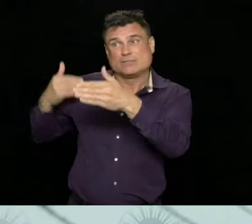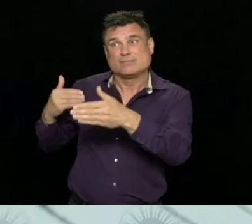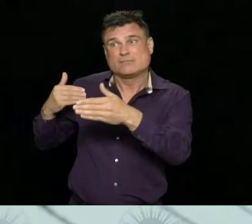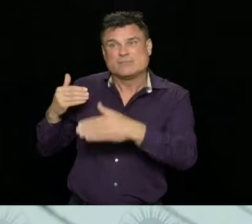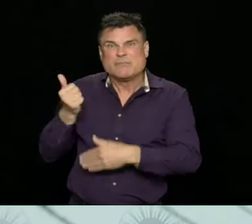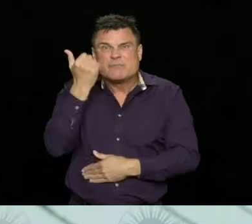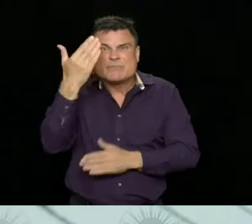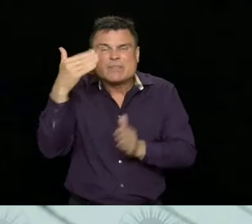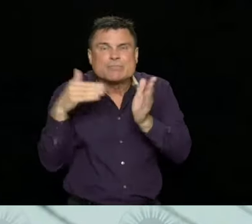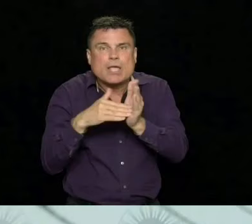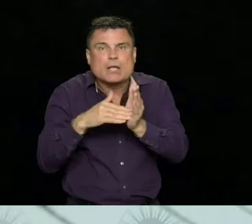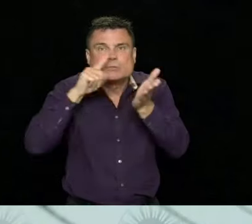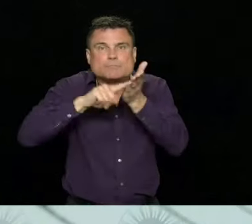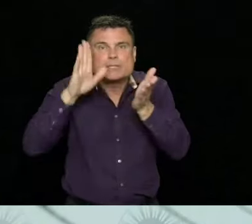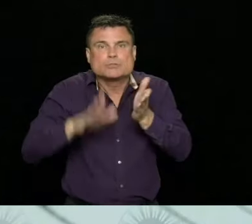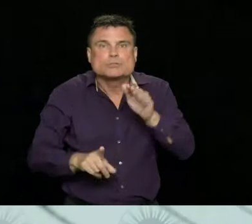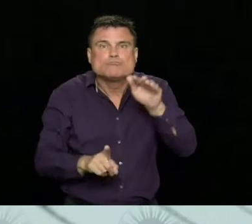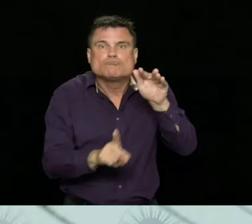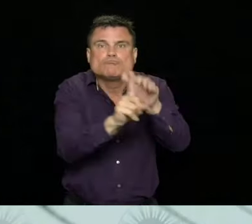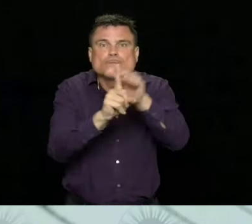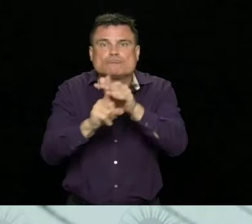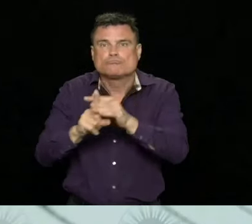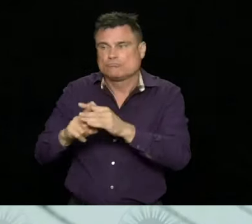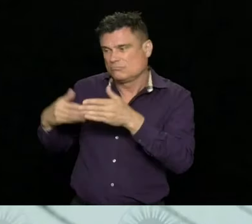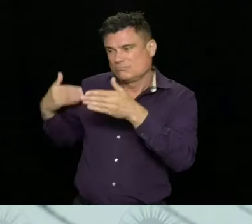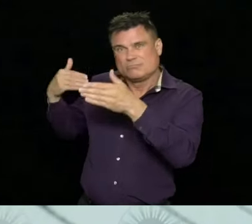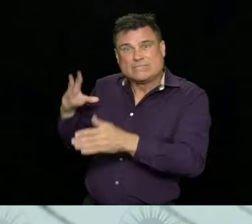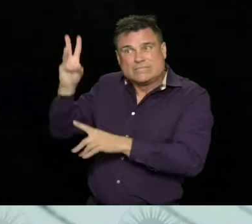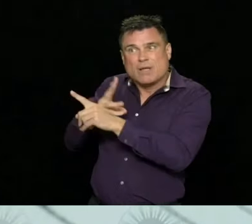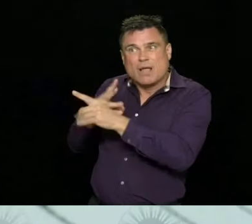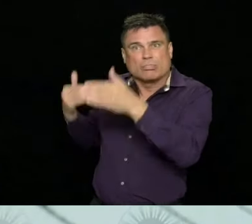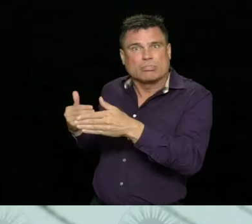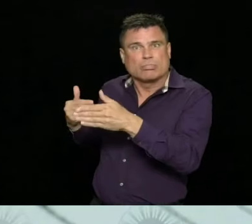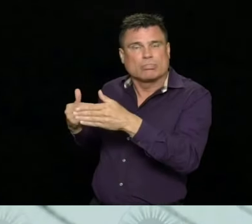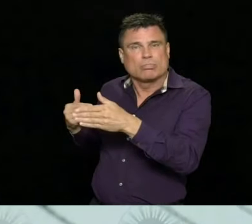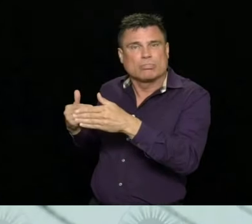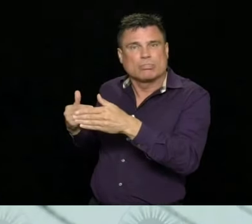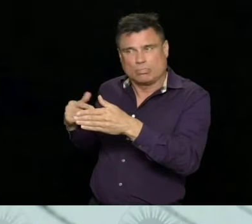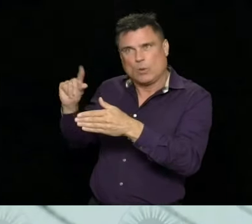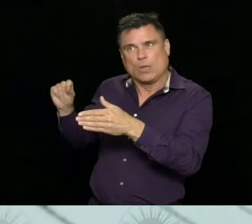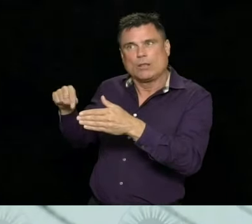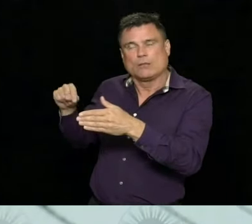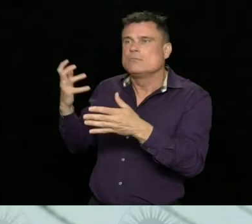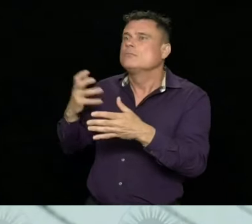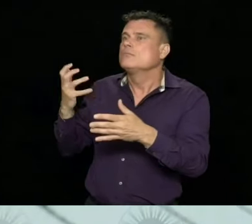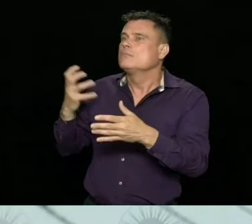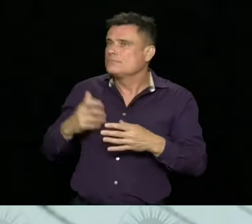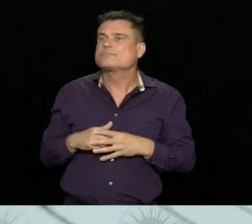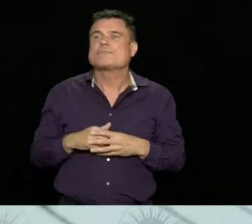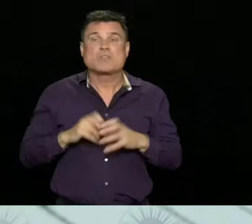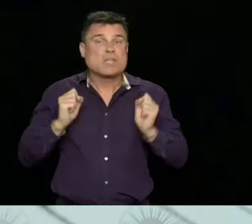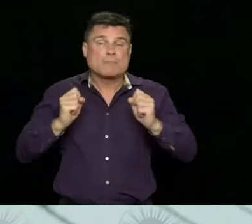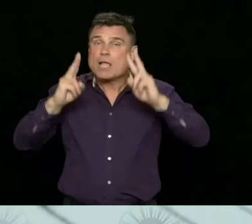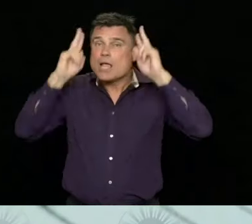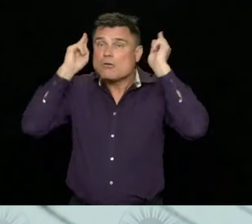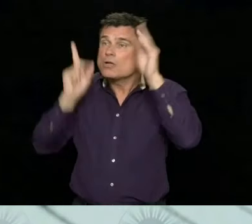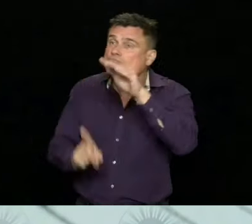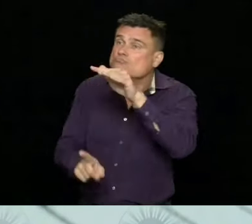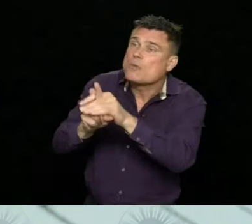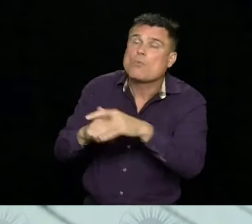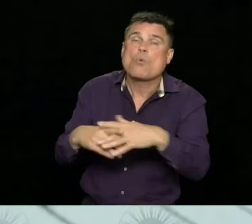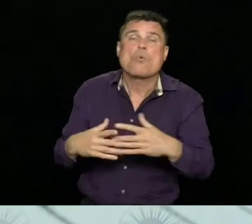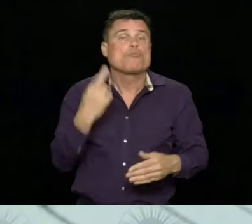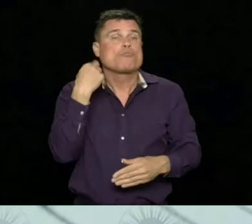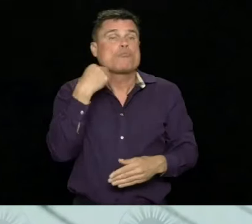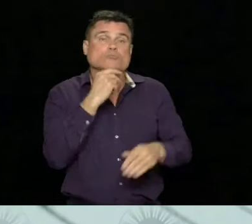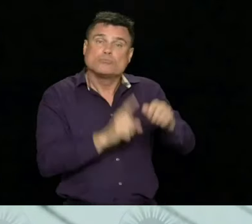hair salons or manufacturing or service providers. They will be required to follow those instructions